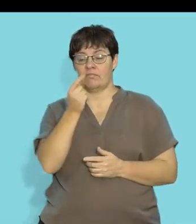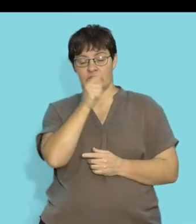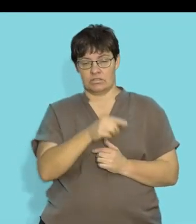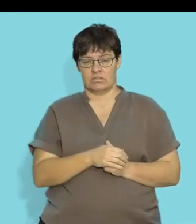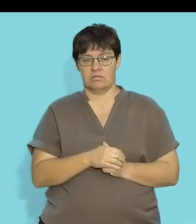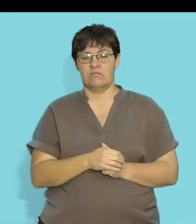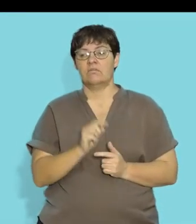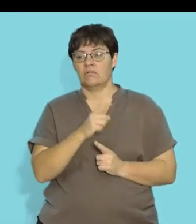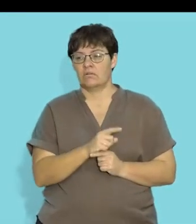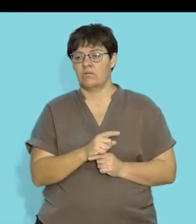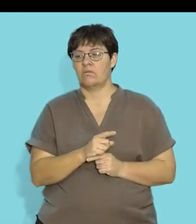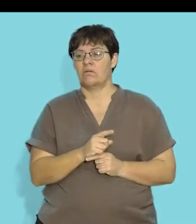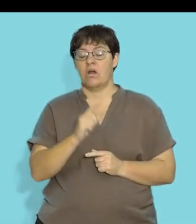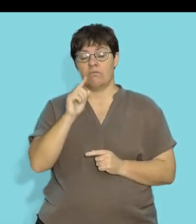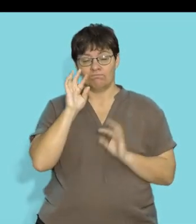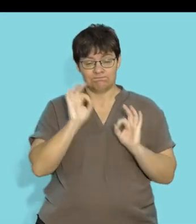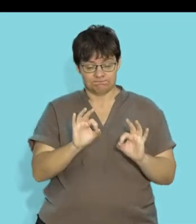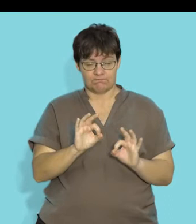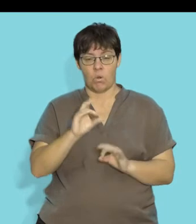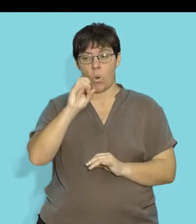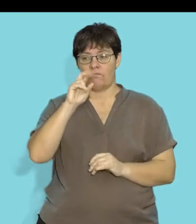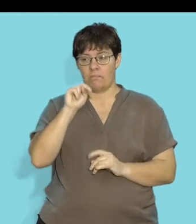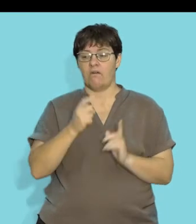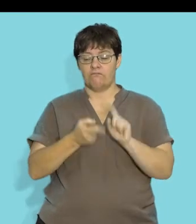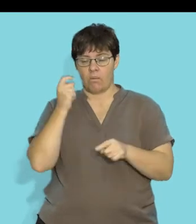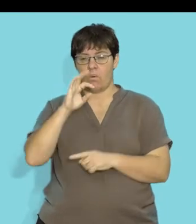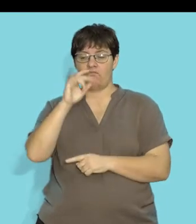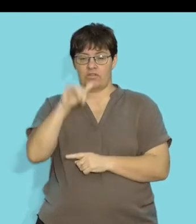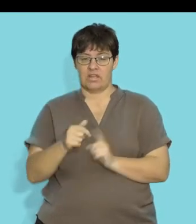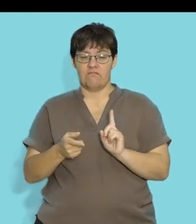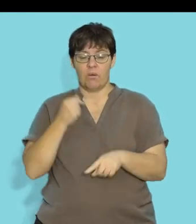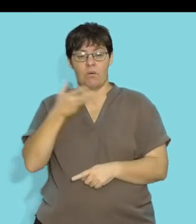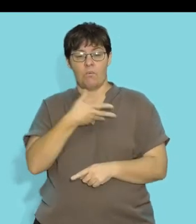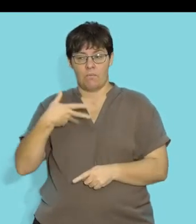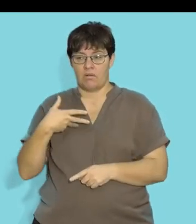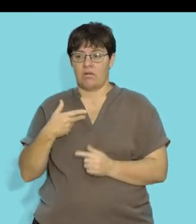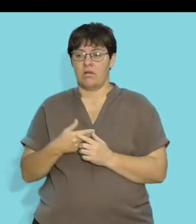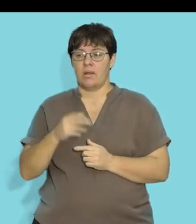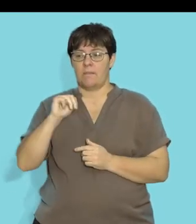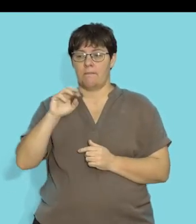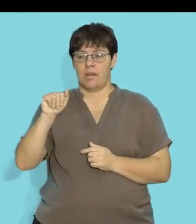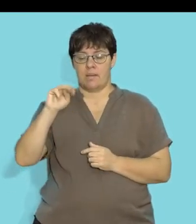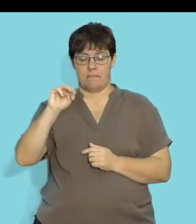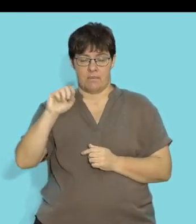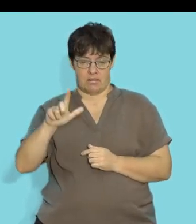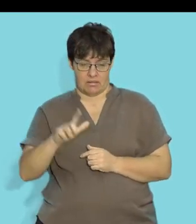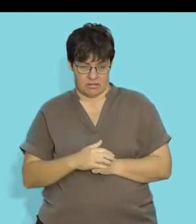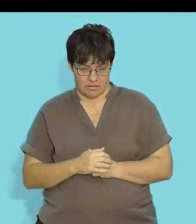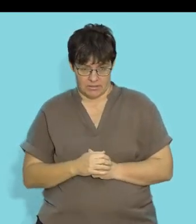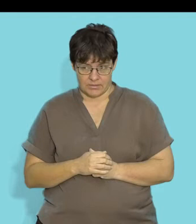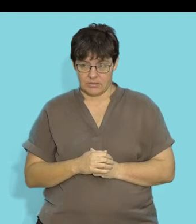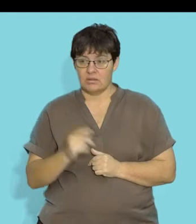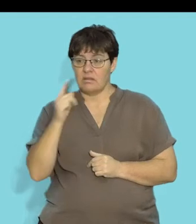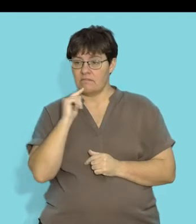first concept, the release of ripe ovum from the ovary of a female mammal. So guys,